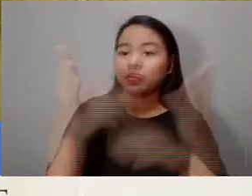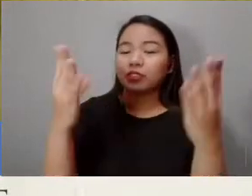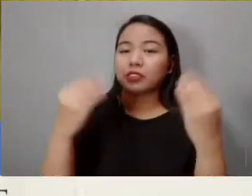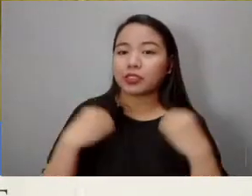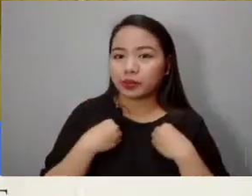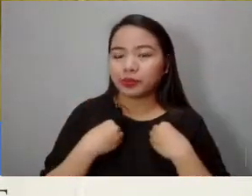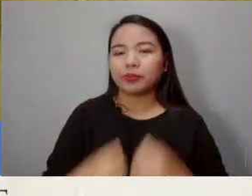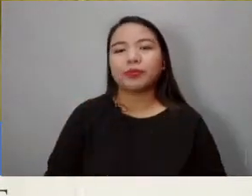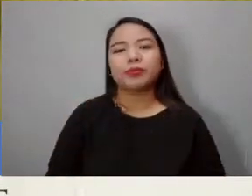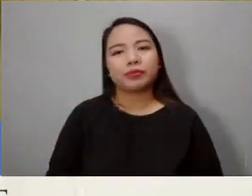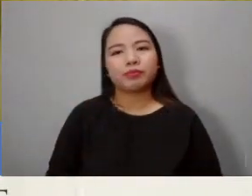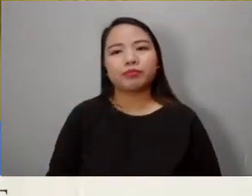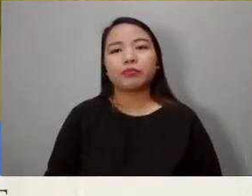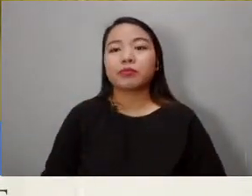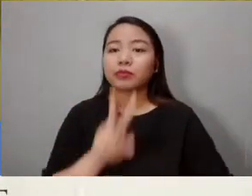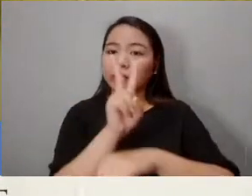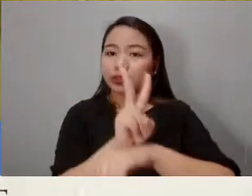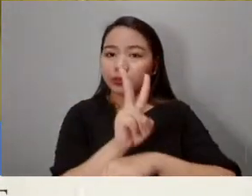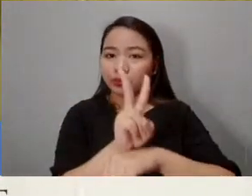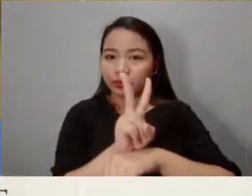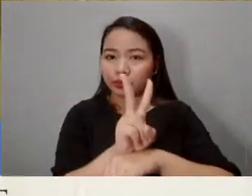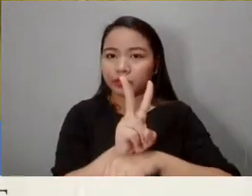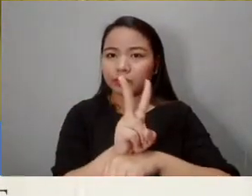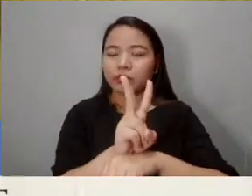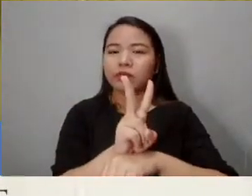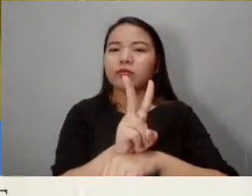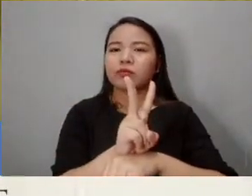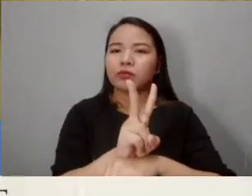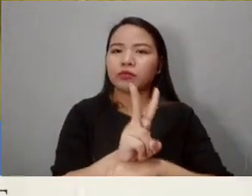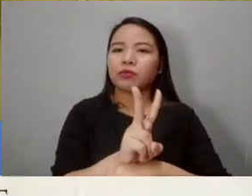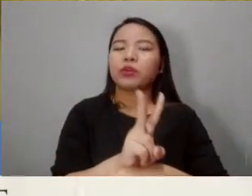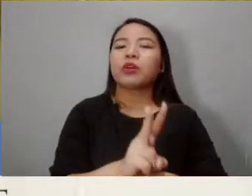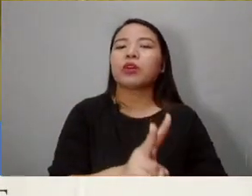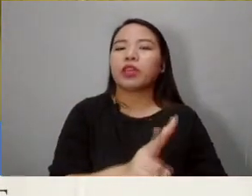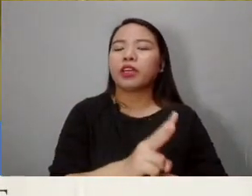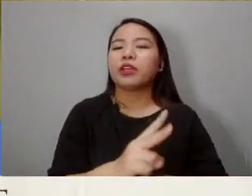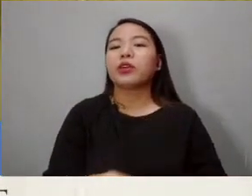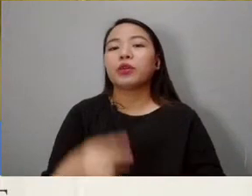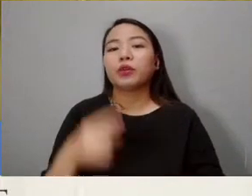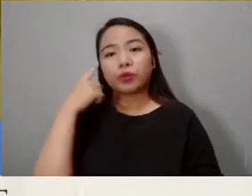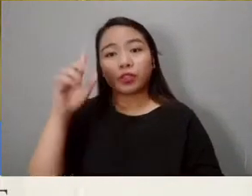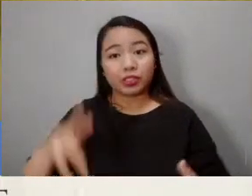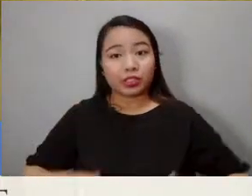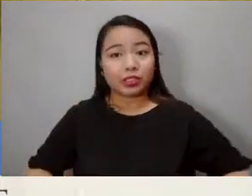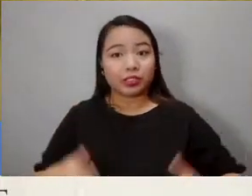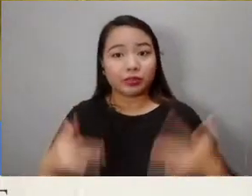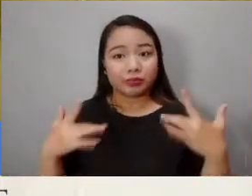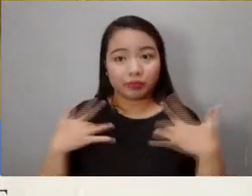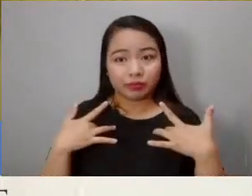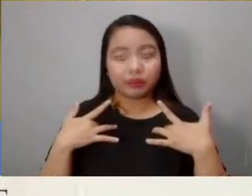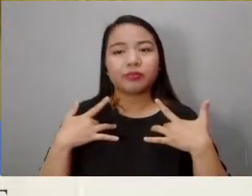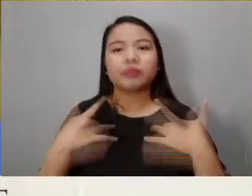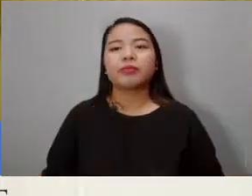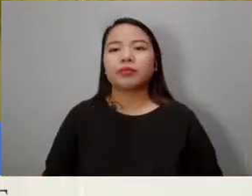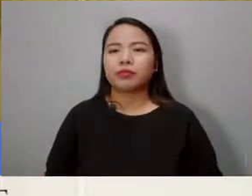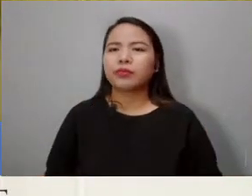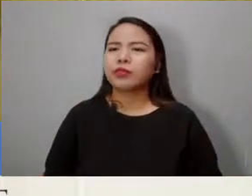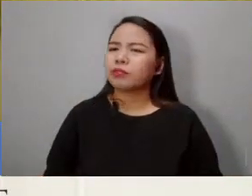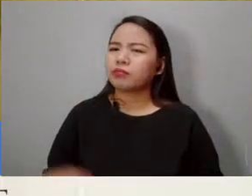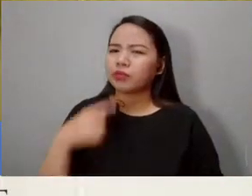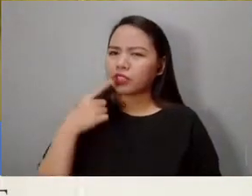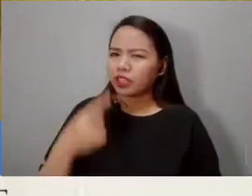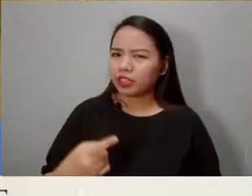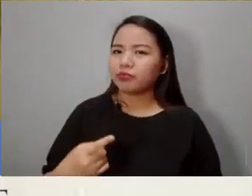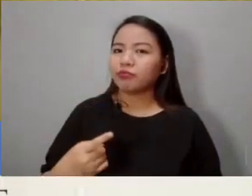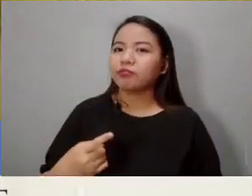The vocation to contemplative life is itself a precious gift from God.